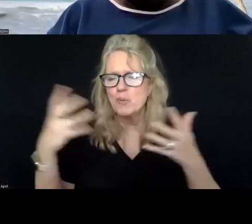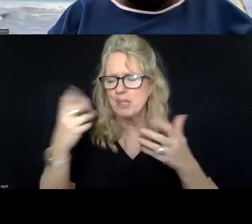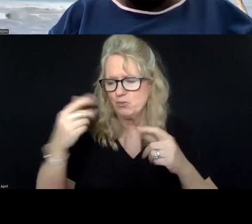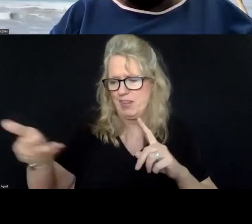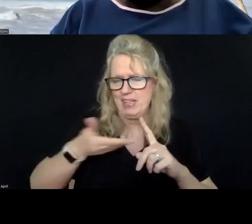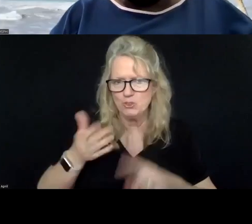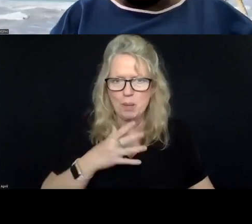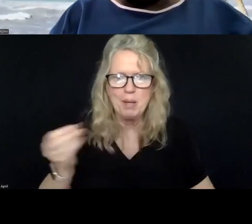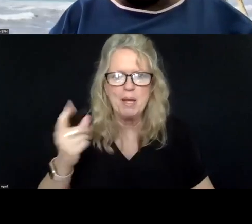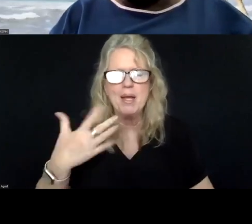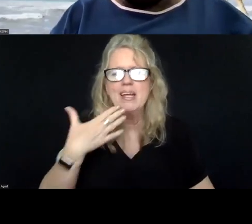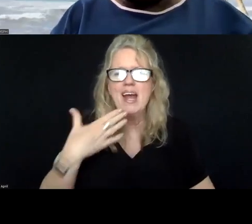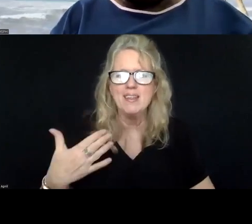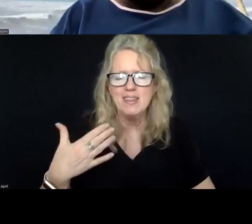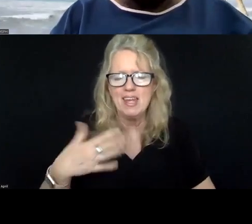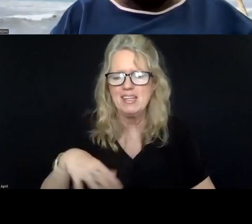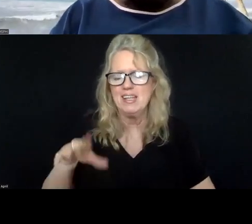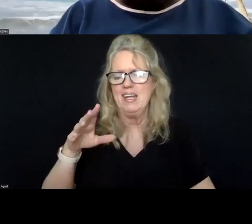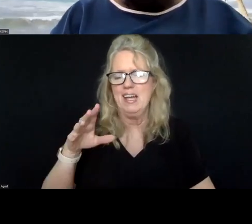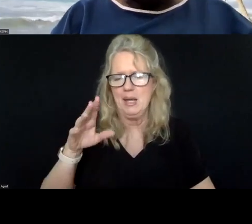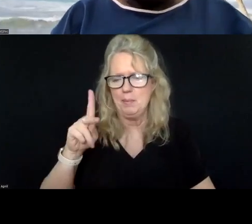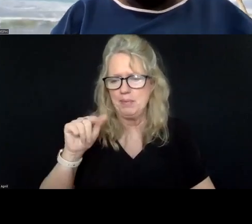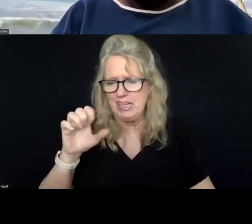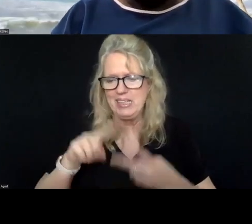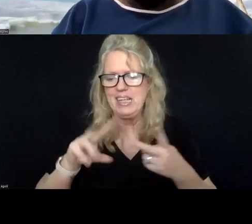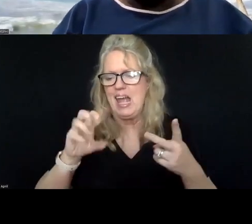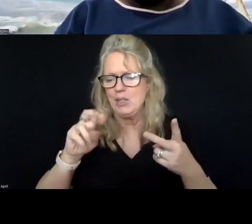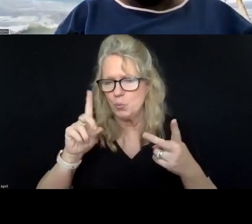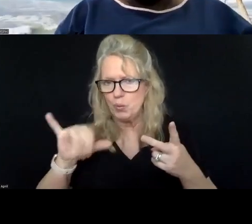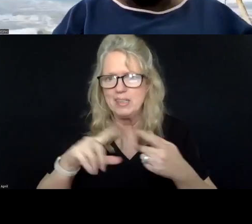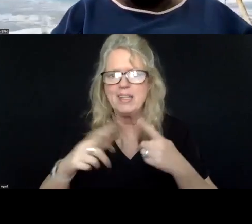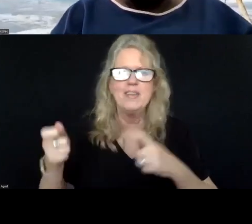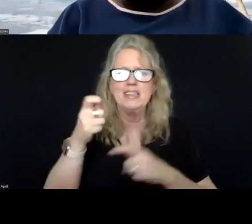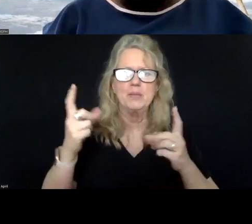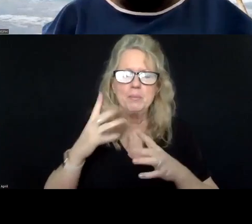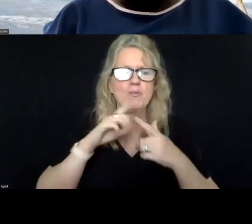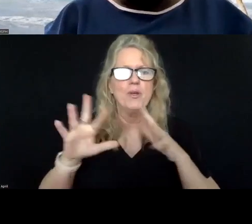introduction. And I thank Katie and Wendy, the Executive Director for the